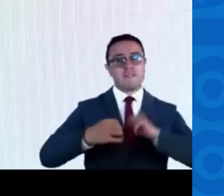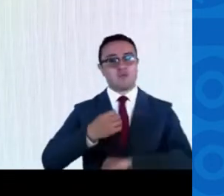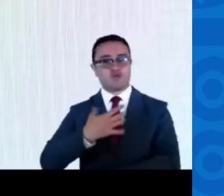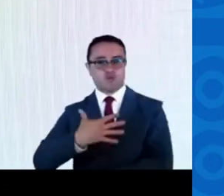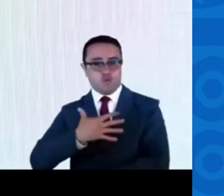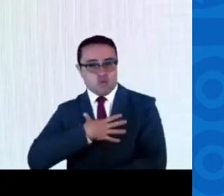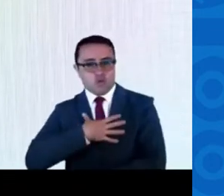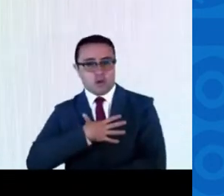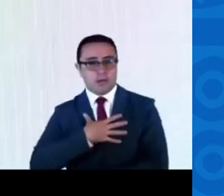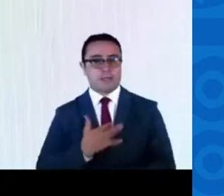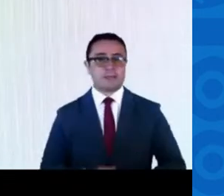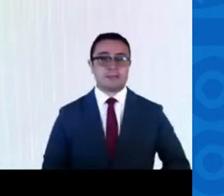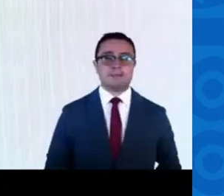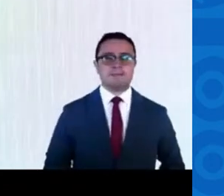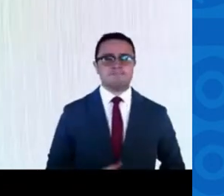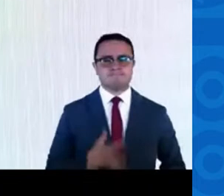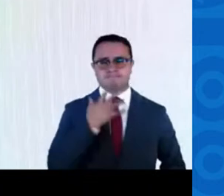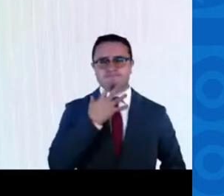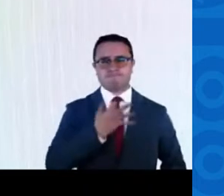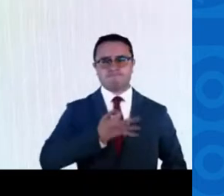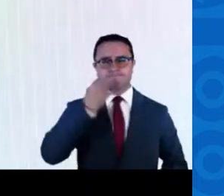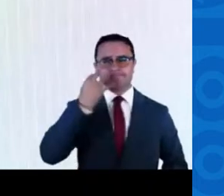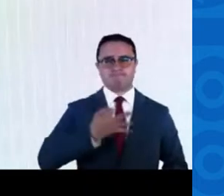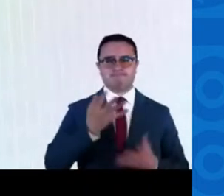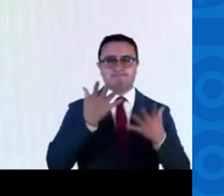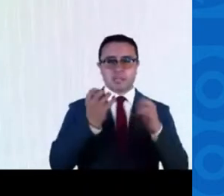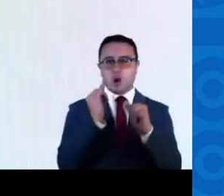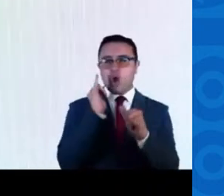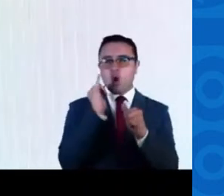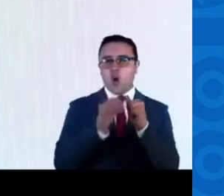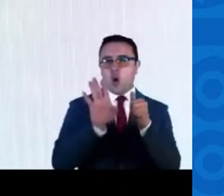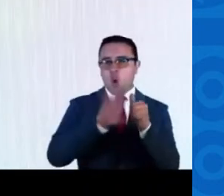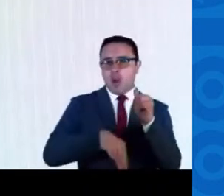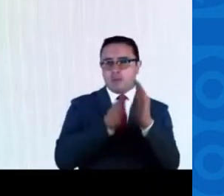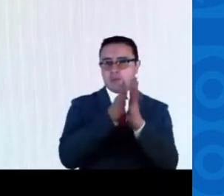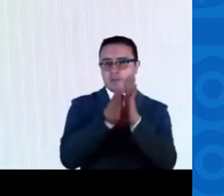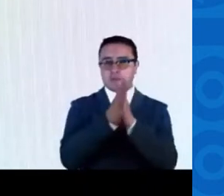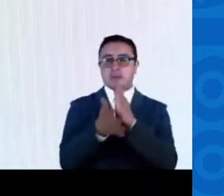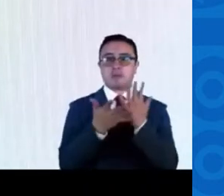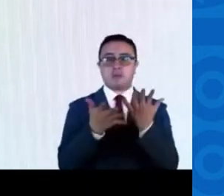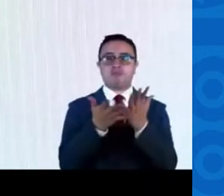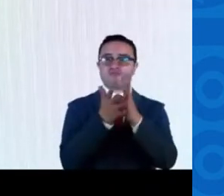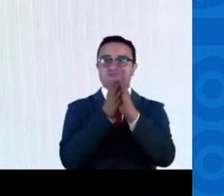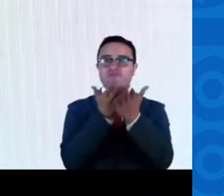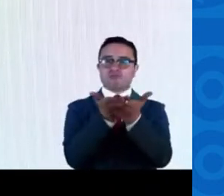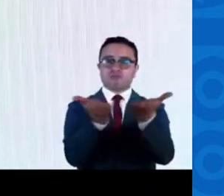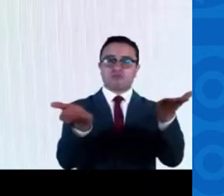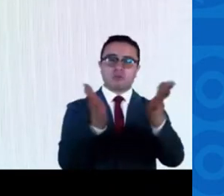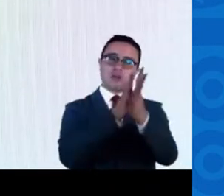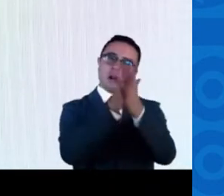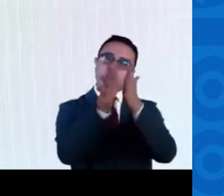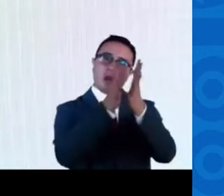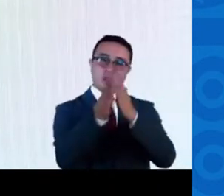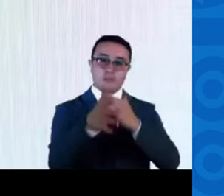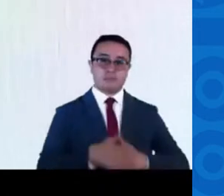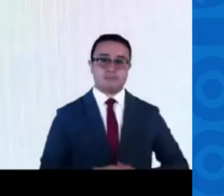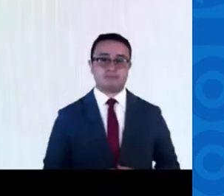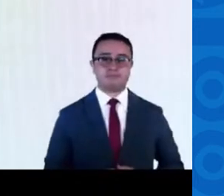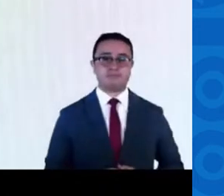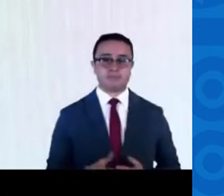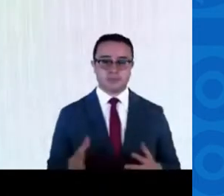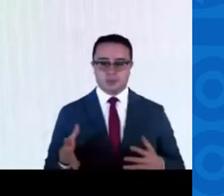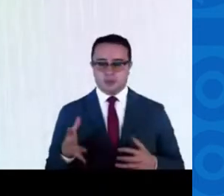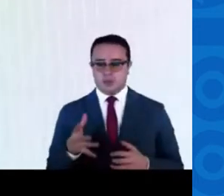face the challenges and the opportunities and take advantage of the opportunities. I wish to finish by leaving you